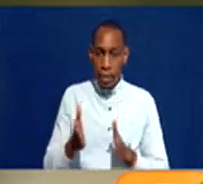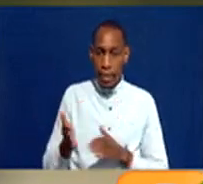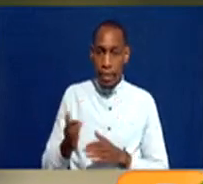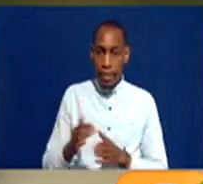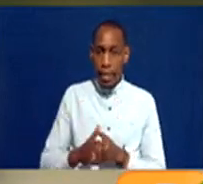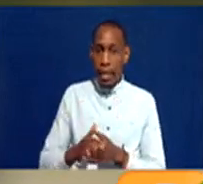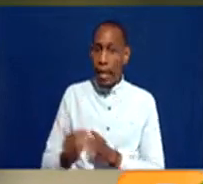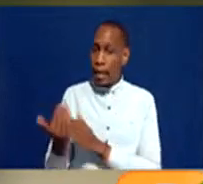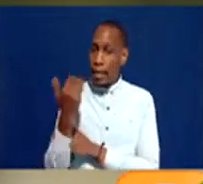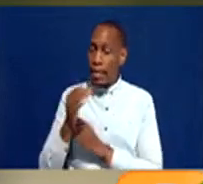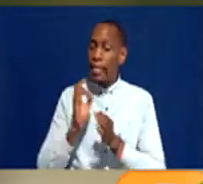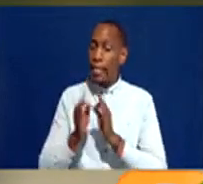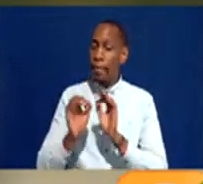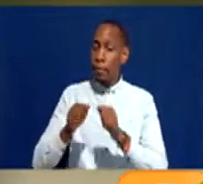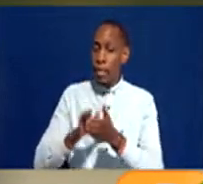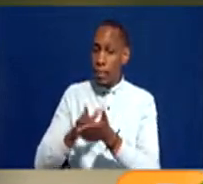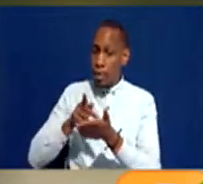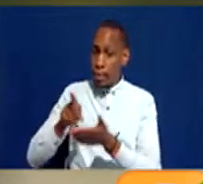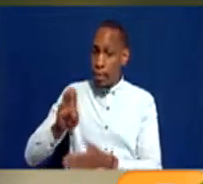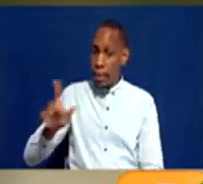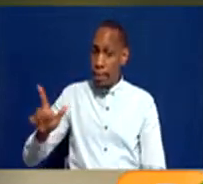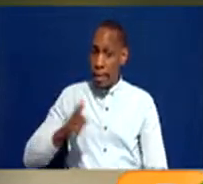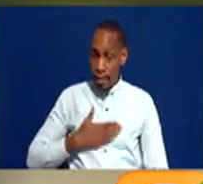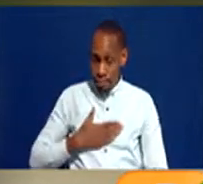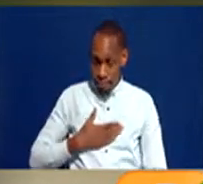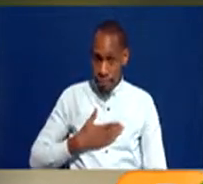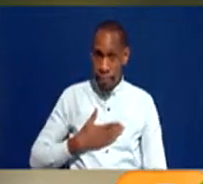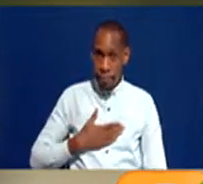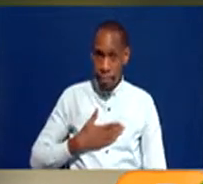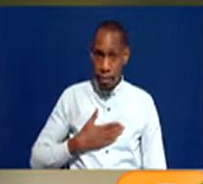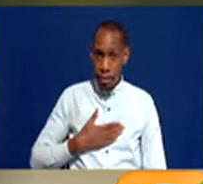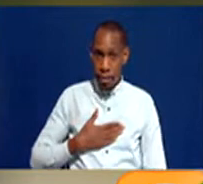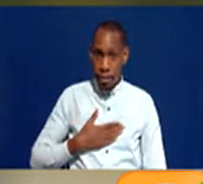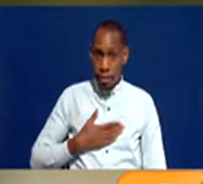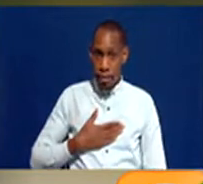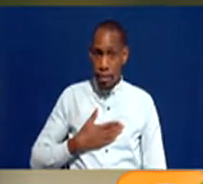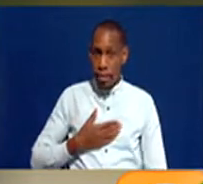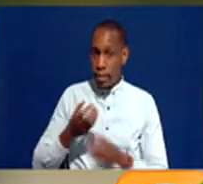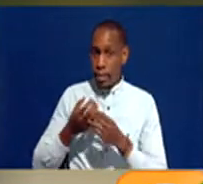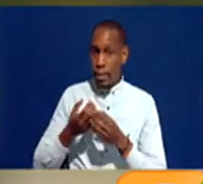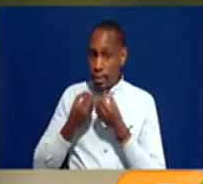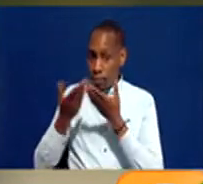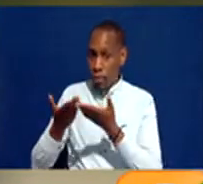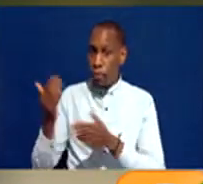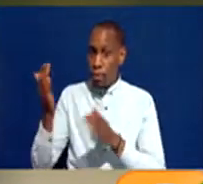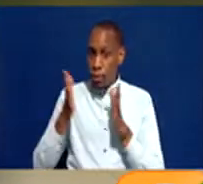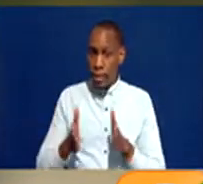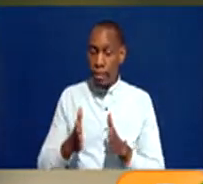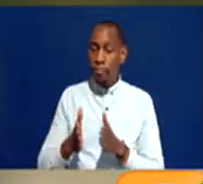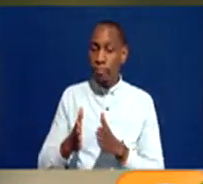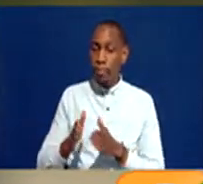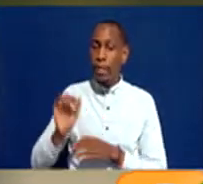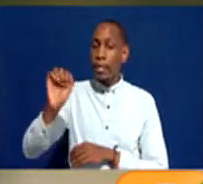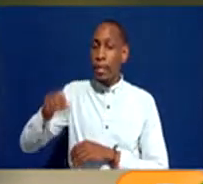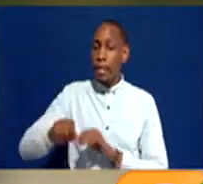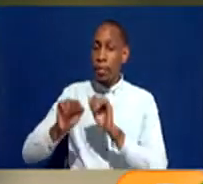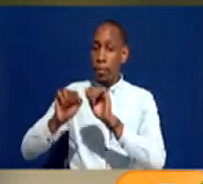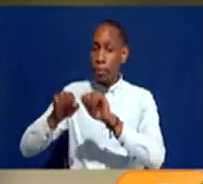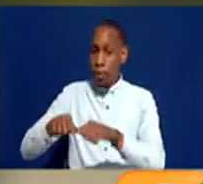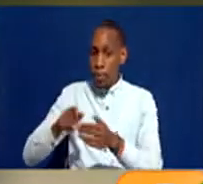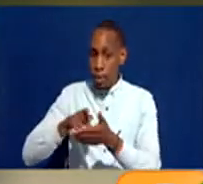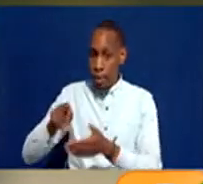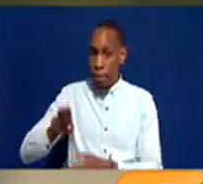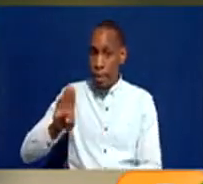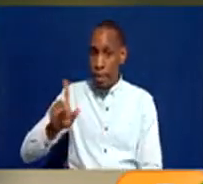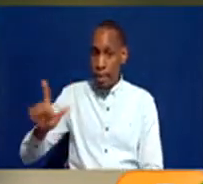requested me if I can pay my bill. Then I told the waiter that yes, I can pay